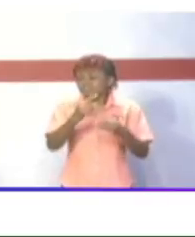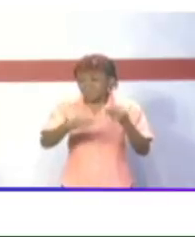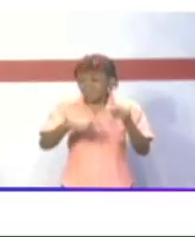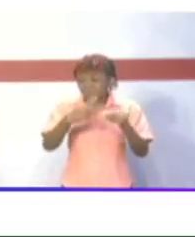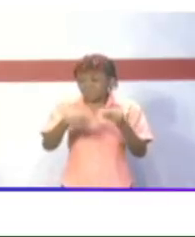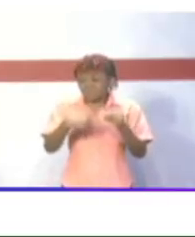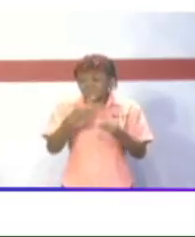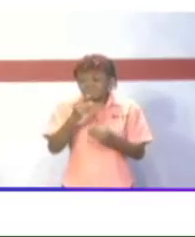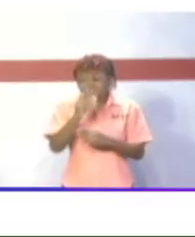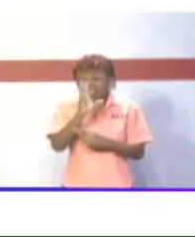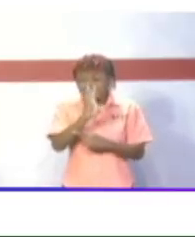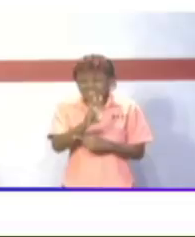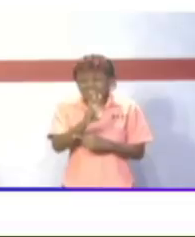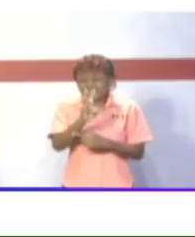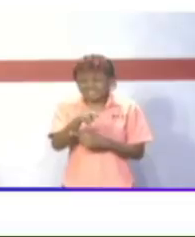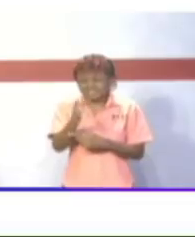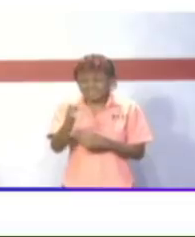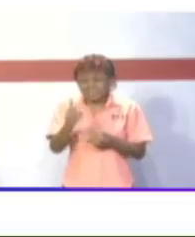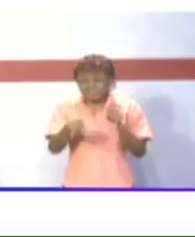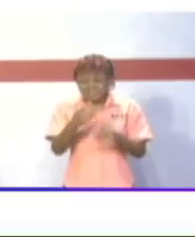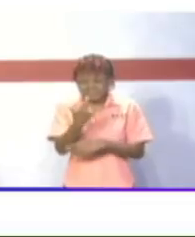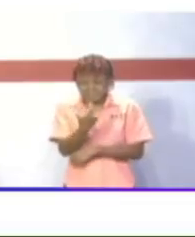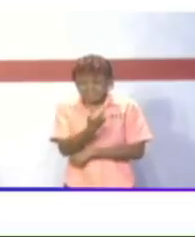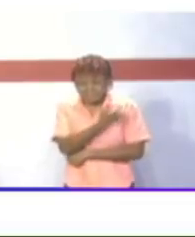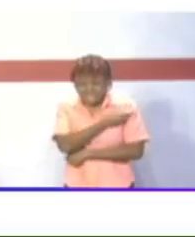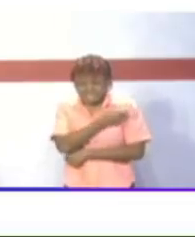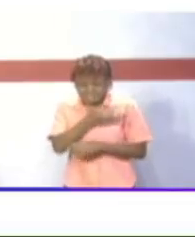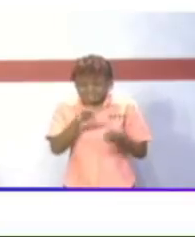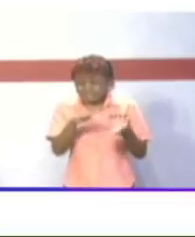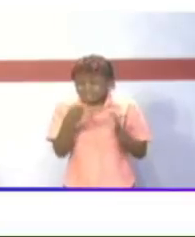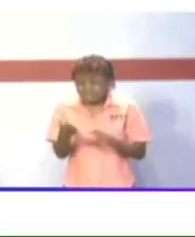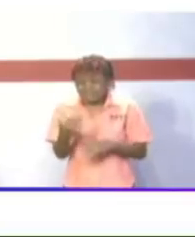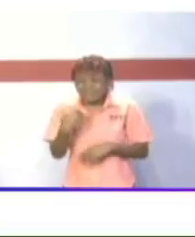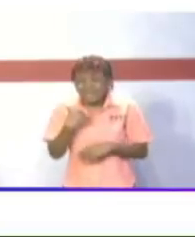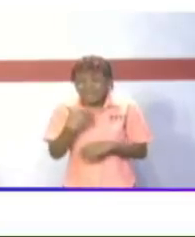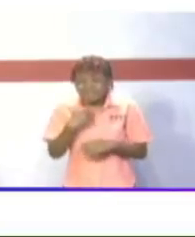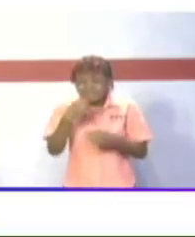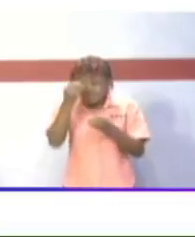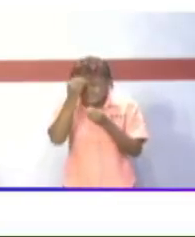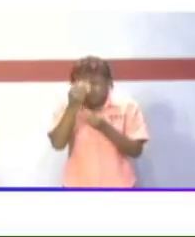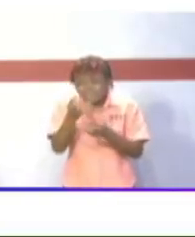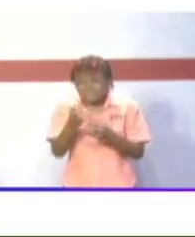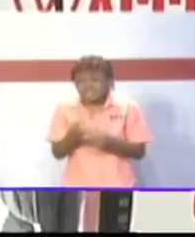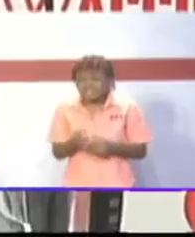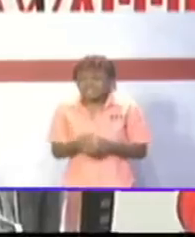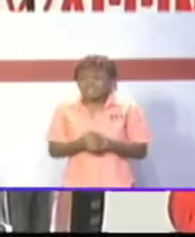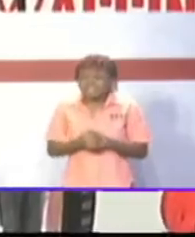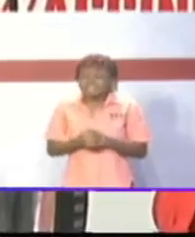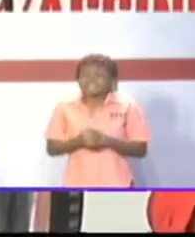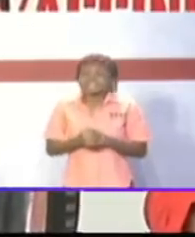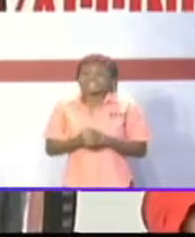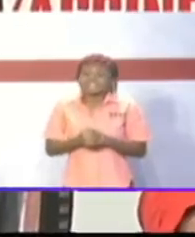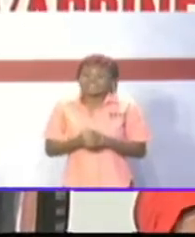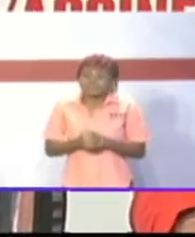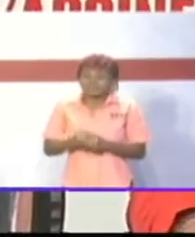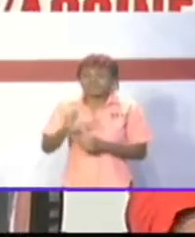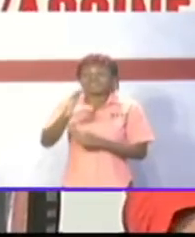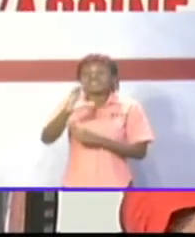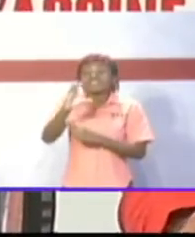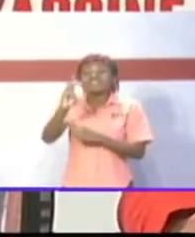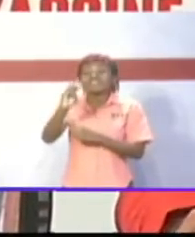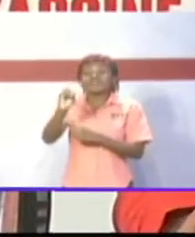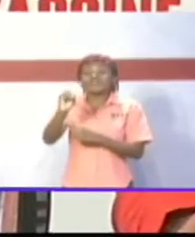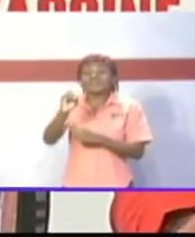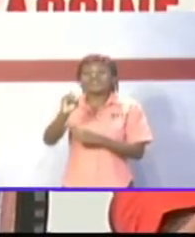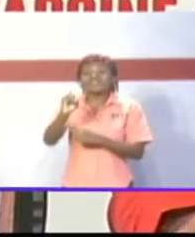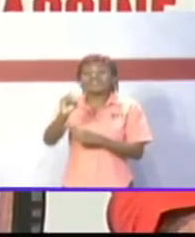who died? Okay, so the CMO and Dr. Hines, they have answered this question numerous times.